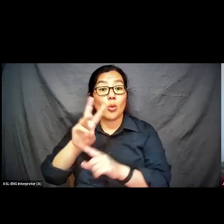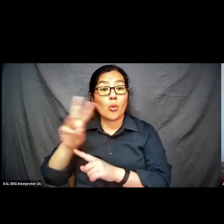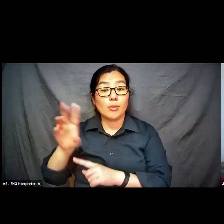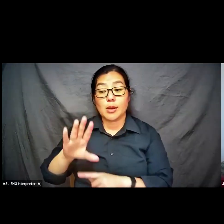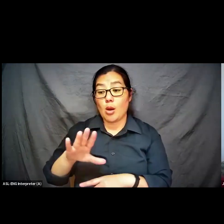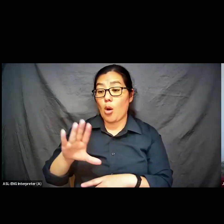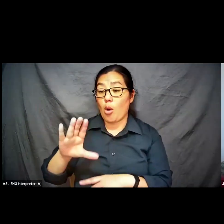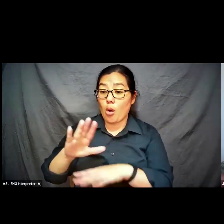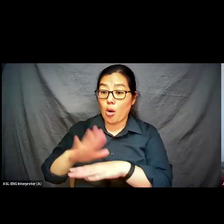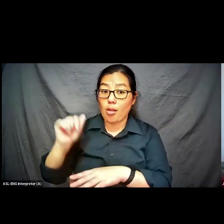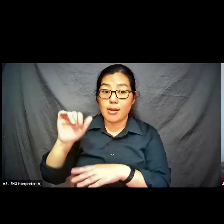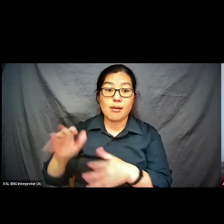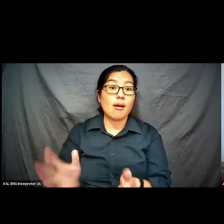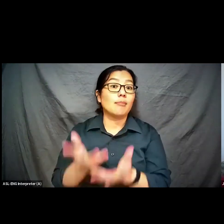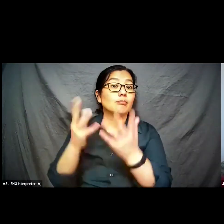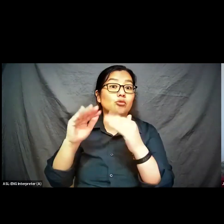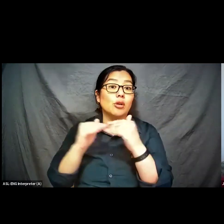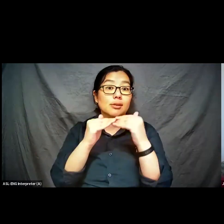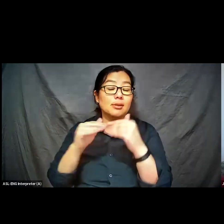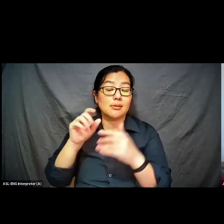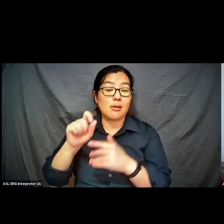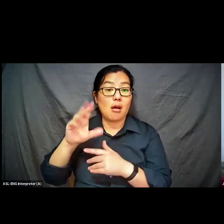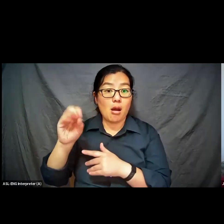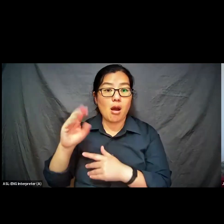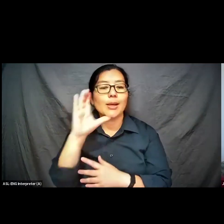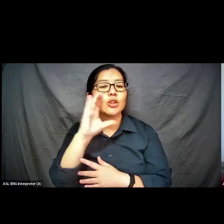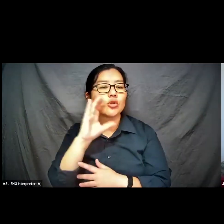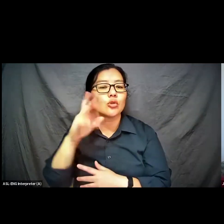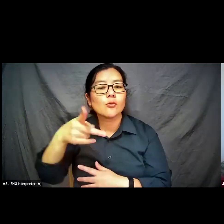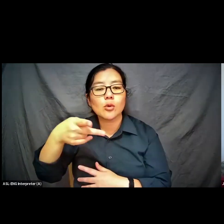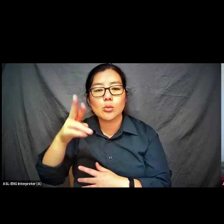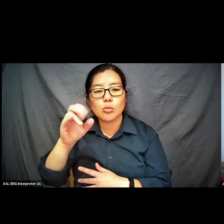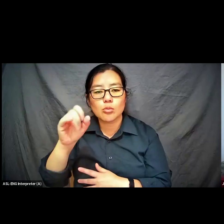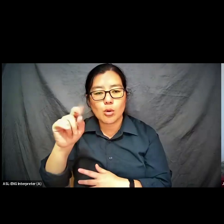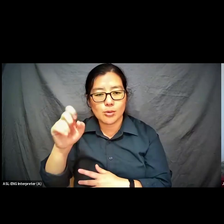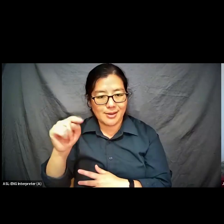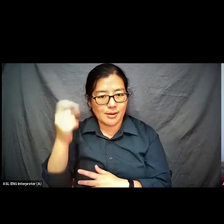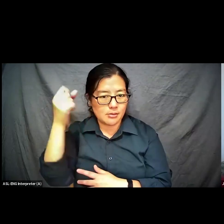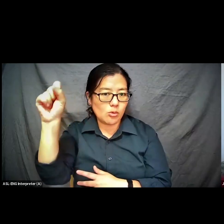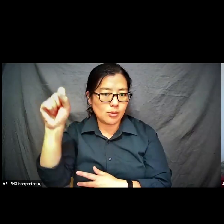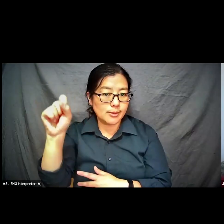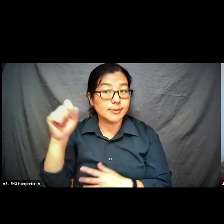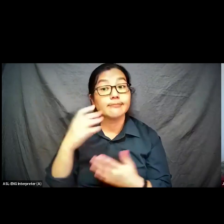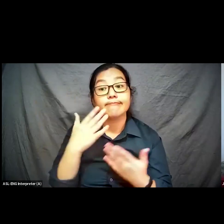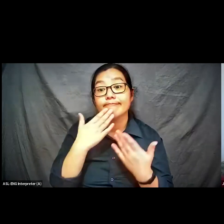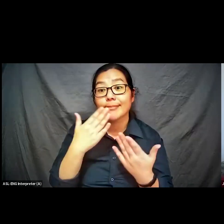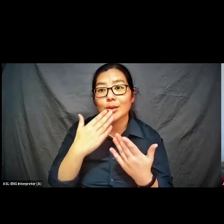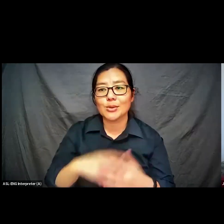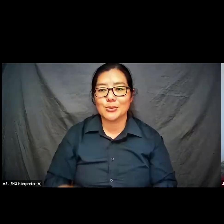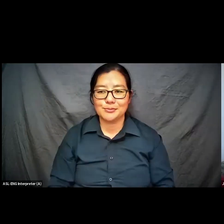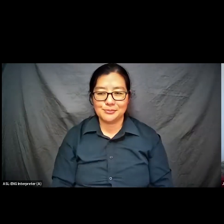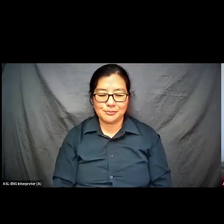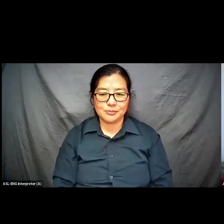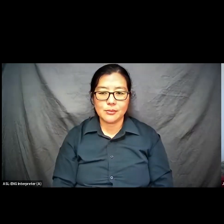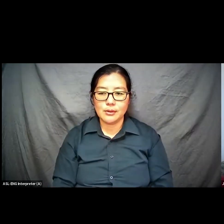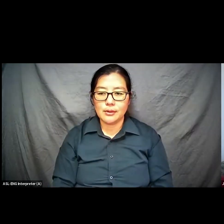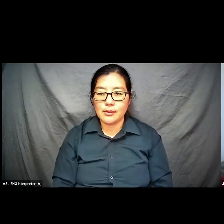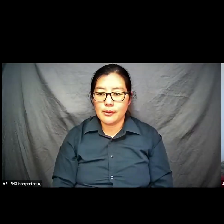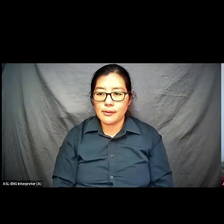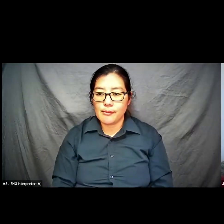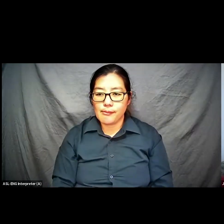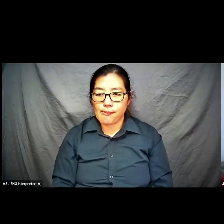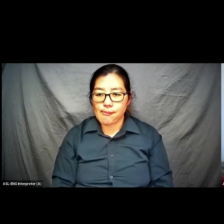is a website kind of corkboard for links and images. And You can go to the virtual protest Padlet to see images